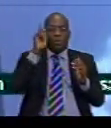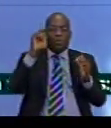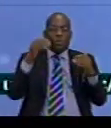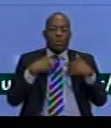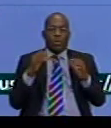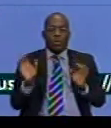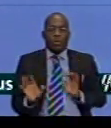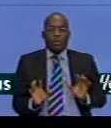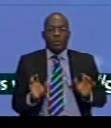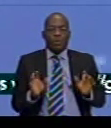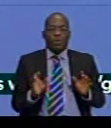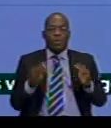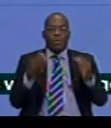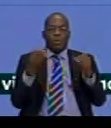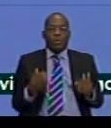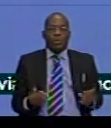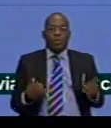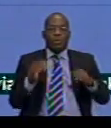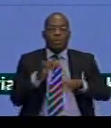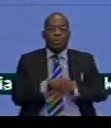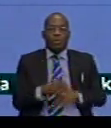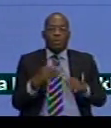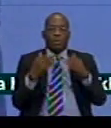Thank you for life abundant.